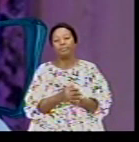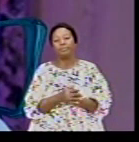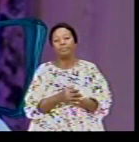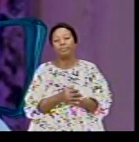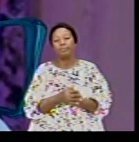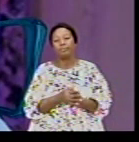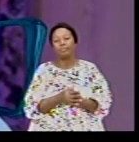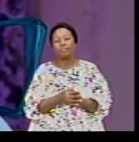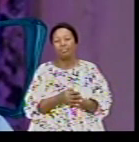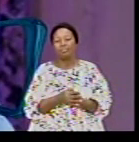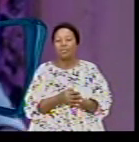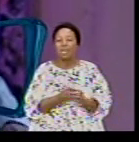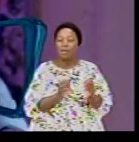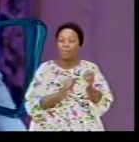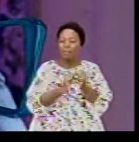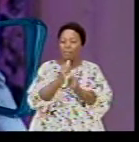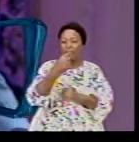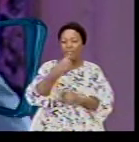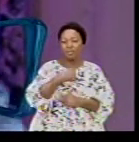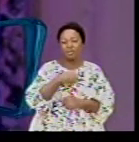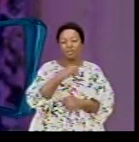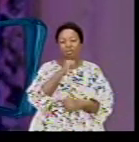Pass me not by, O gentle Savior.